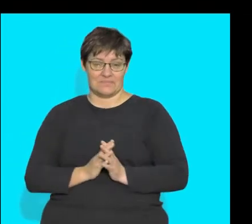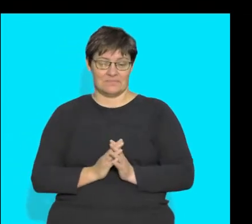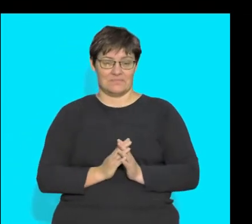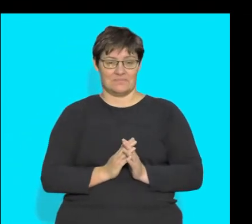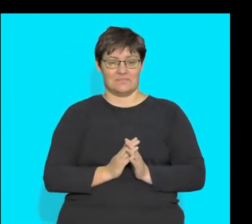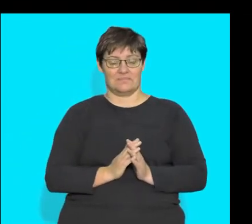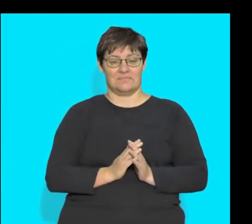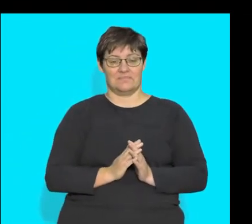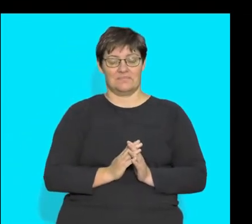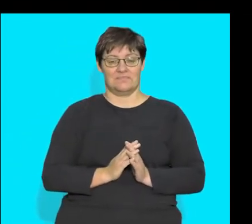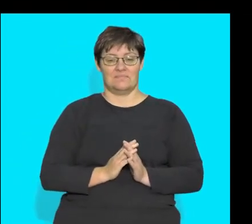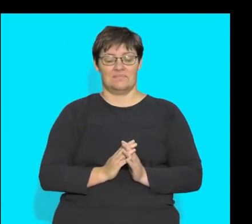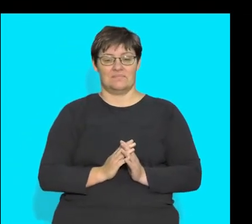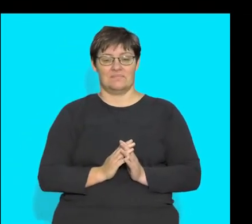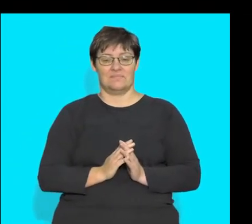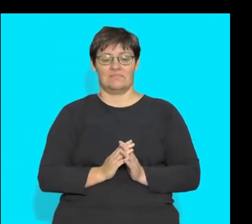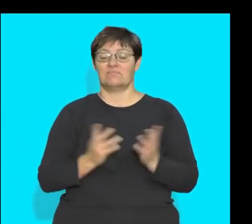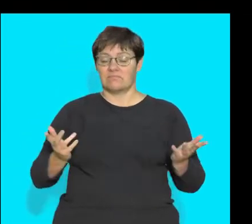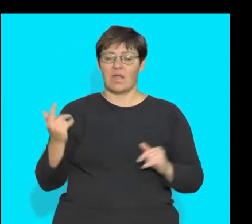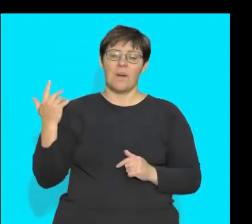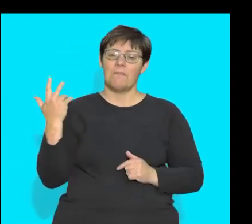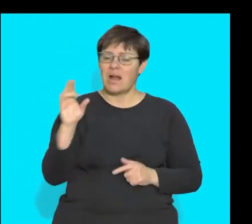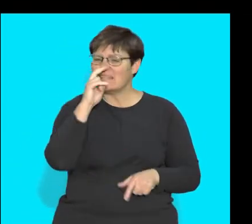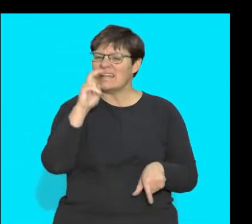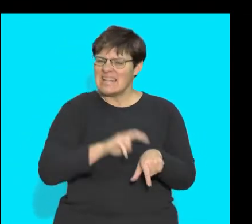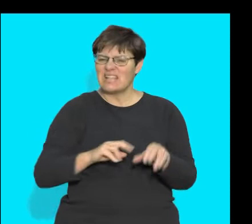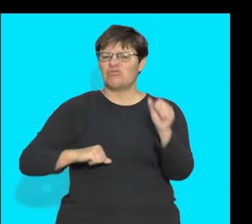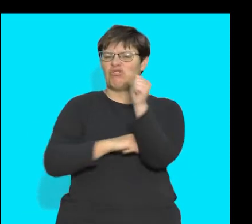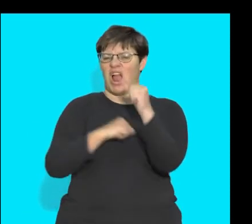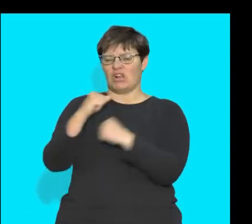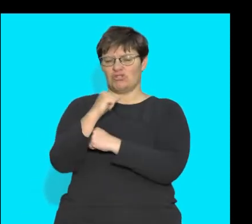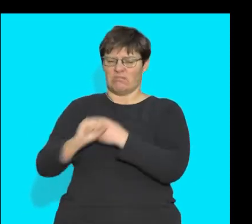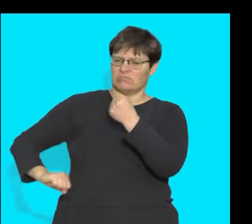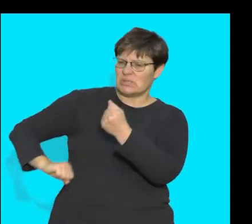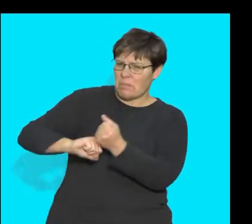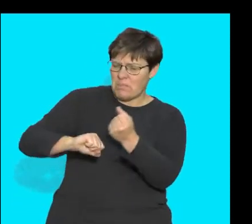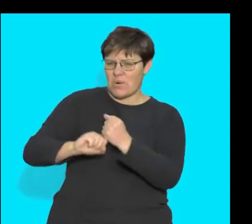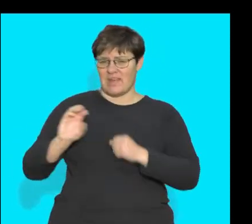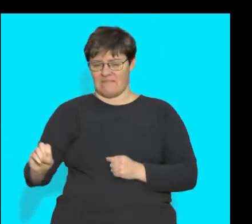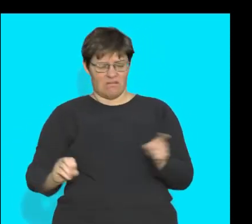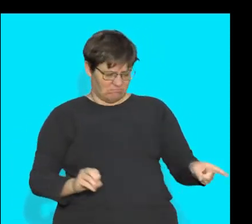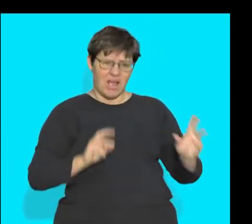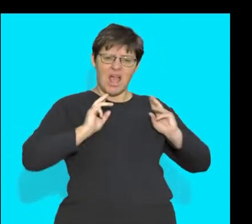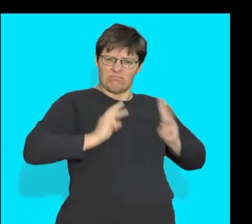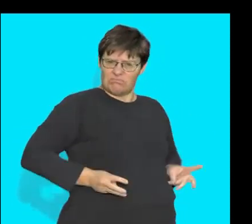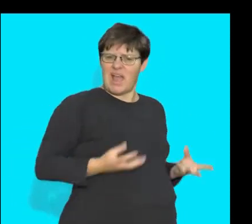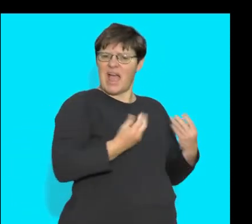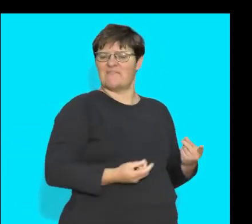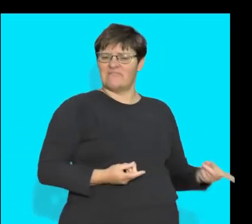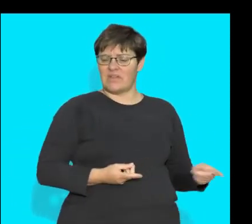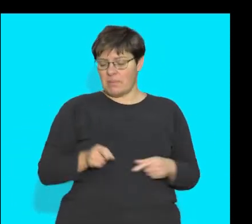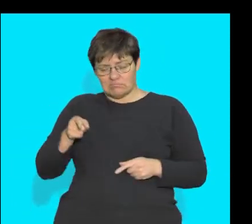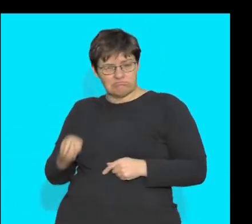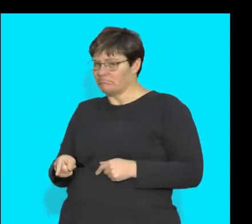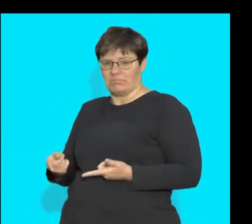be the cell wall. Plants need a little bit of extra support. Plants need, all right, to keep